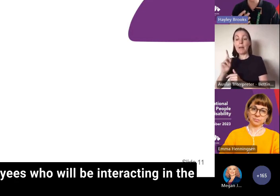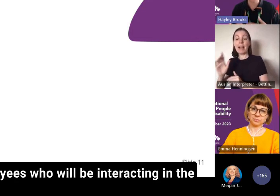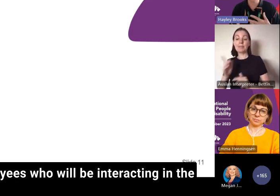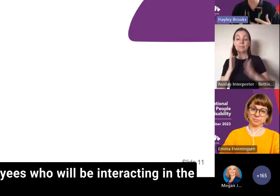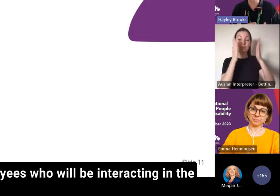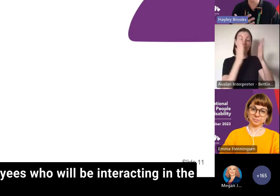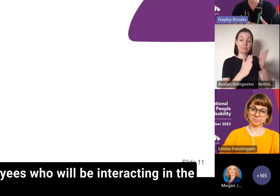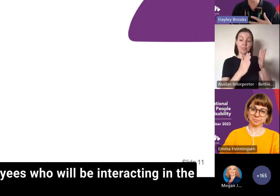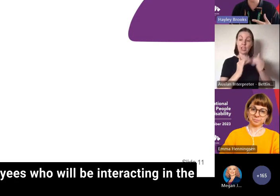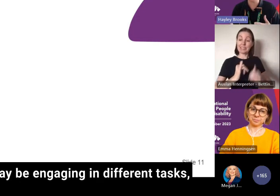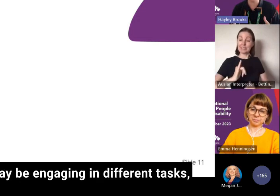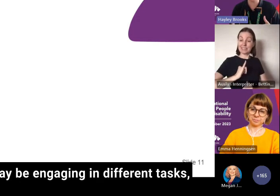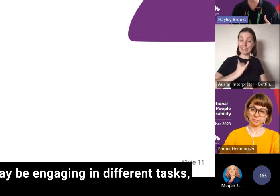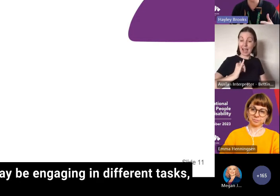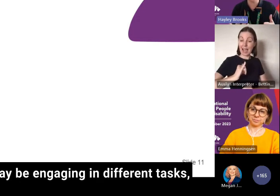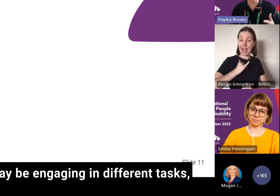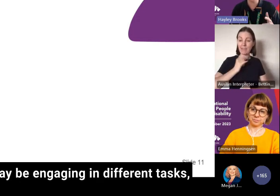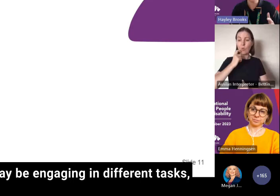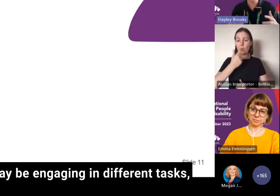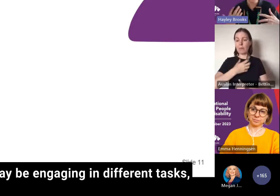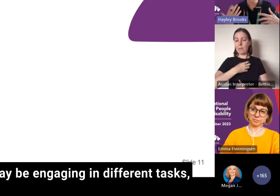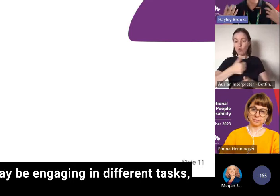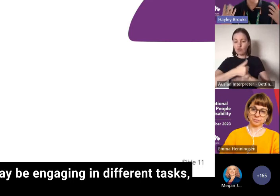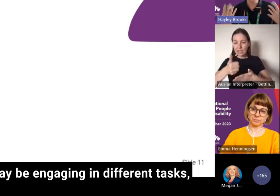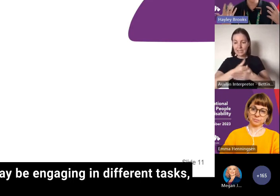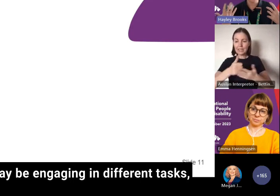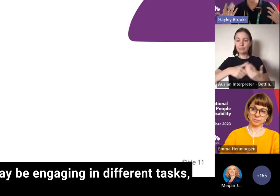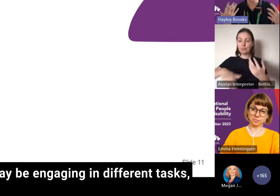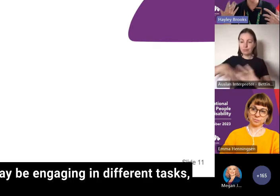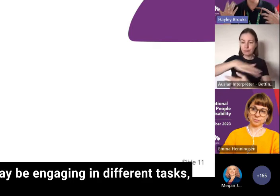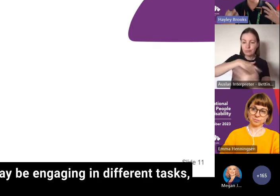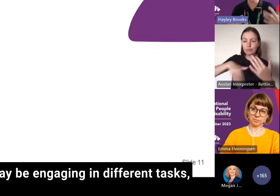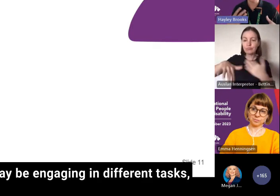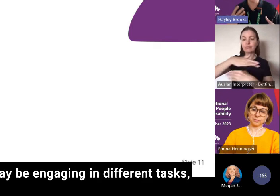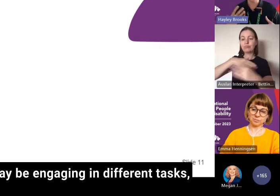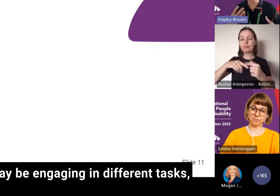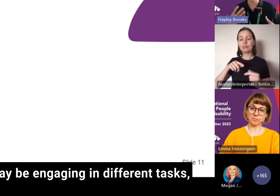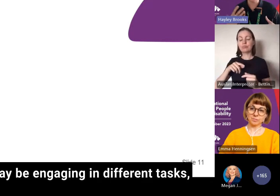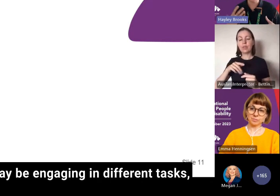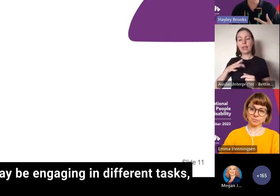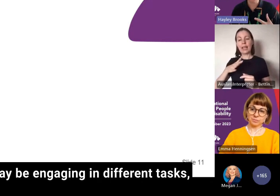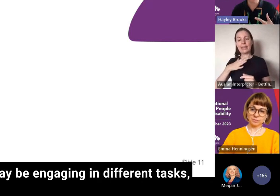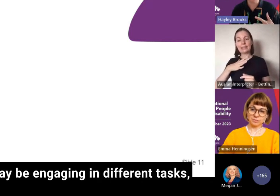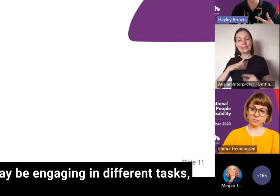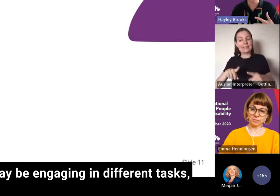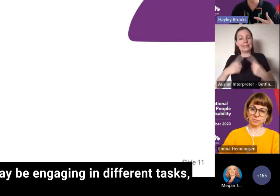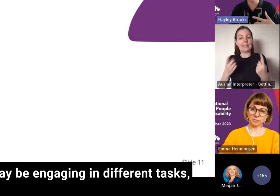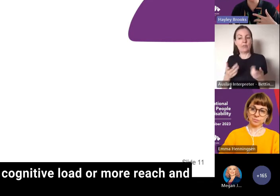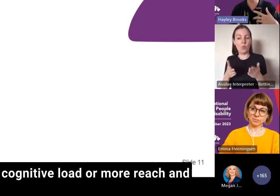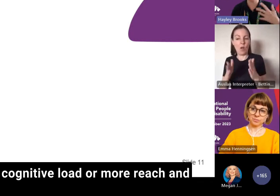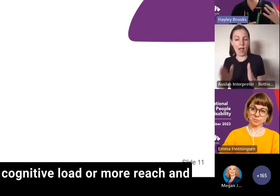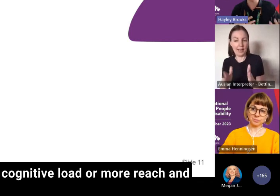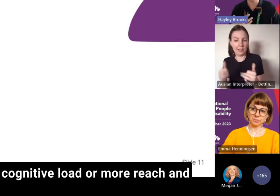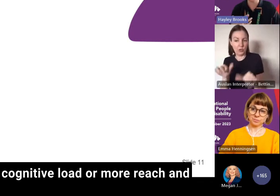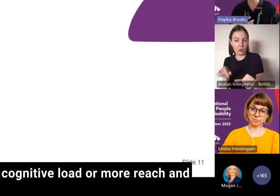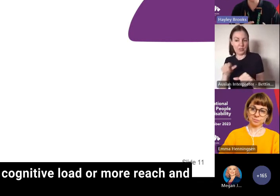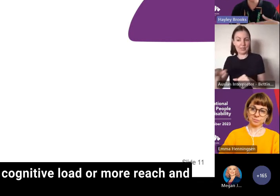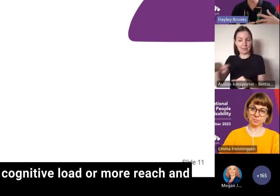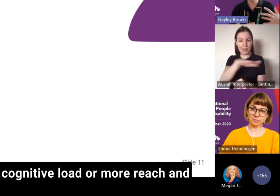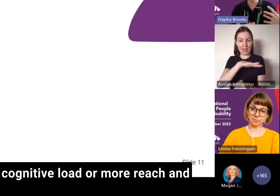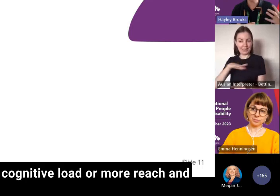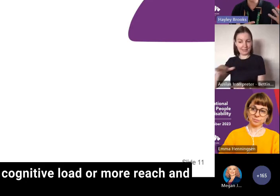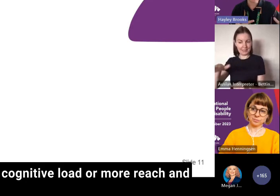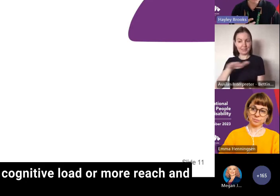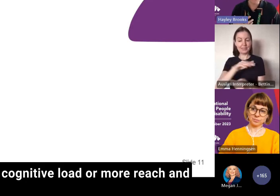who will be interacting in the space more often and may have be engaging in different tasks, which may